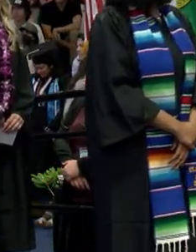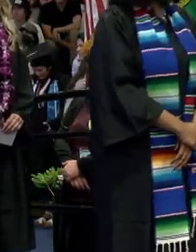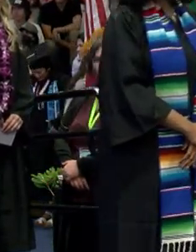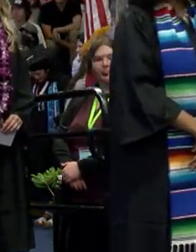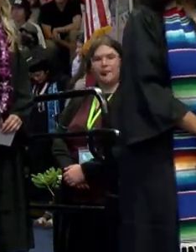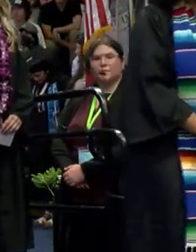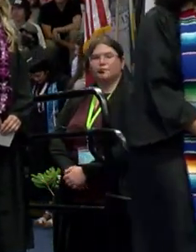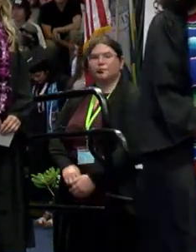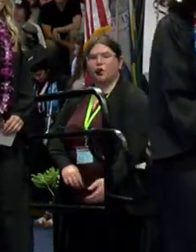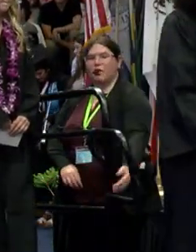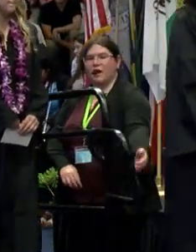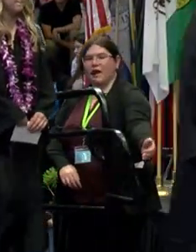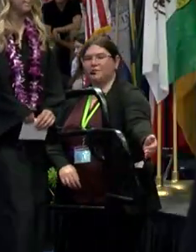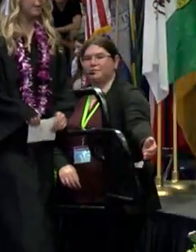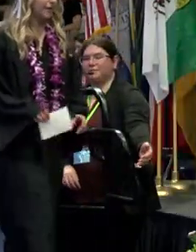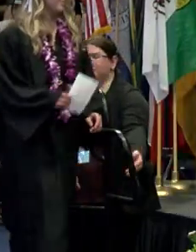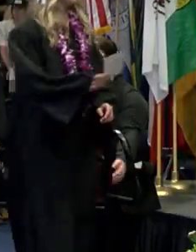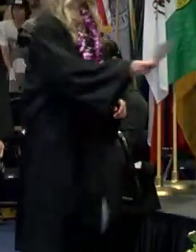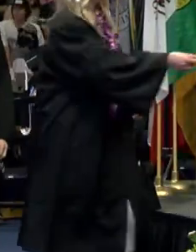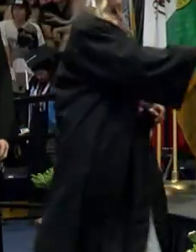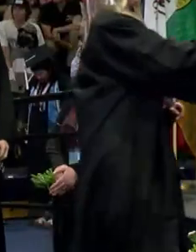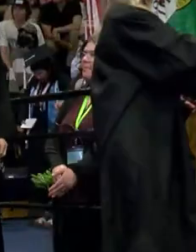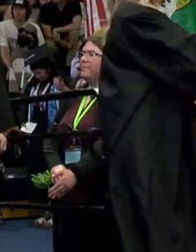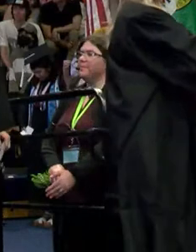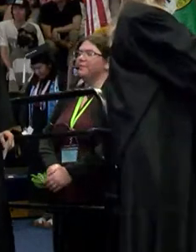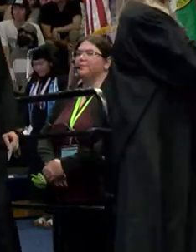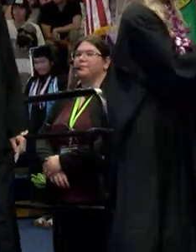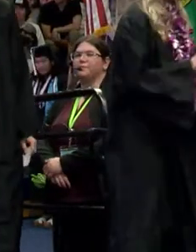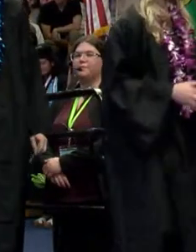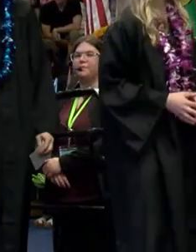Alisa Marie Woods.